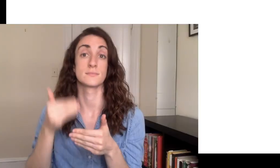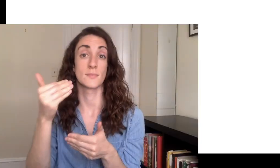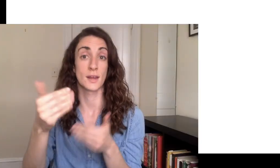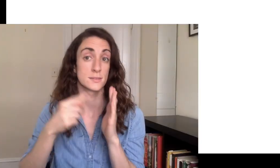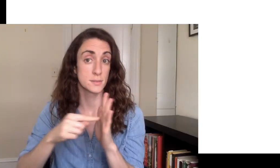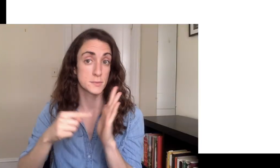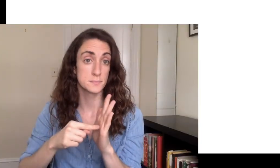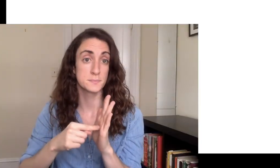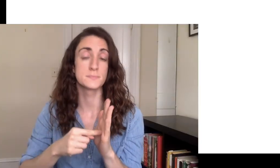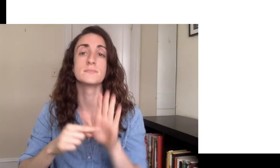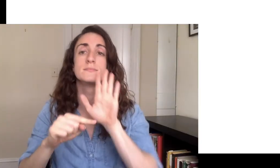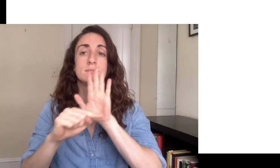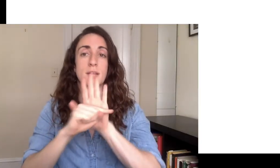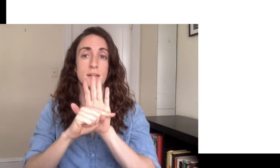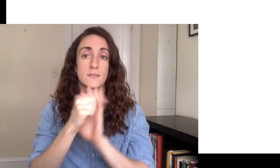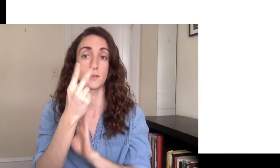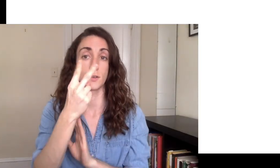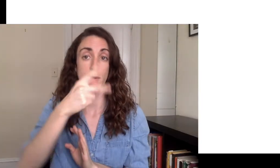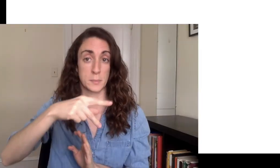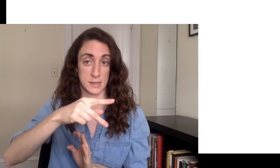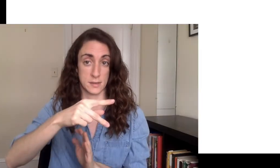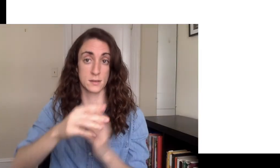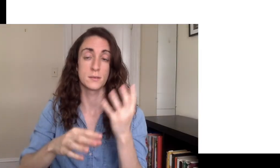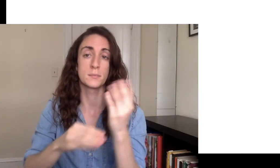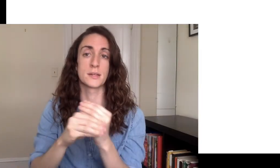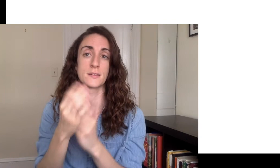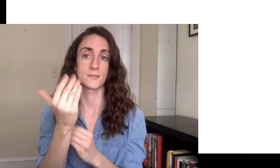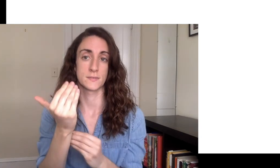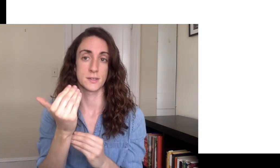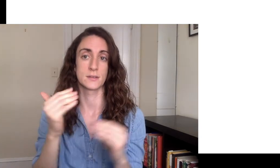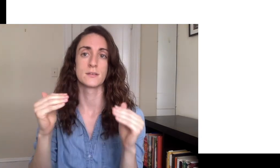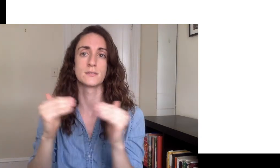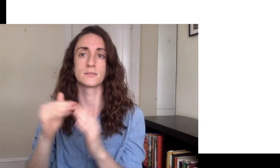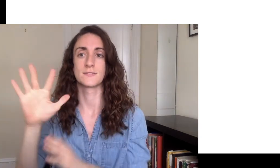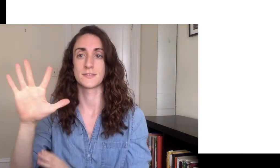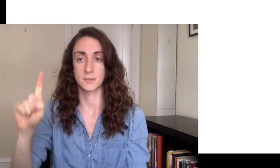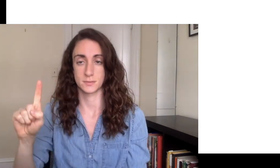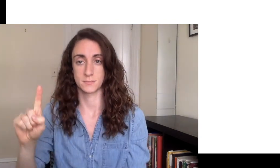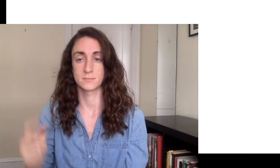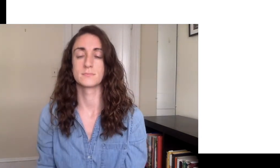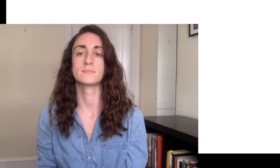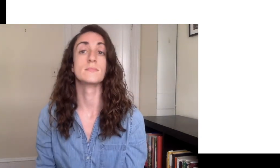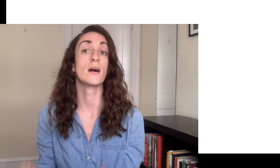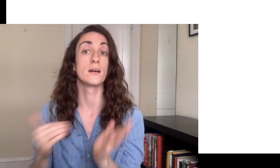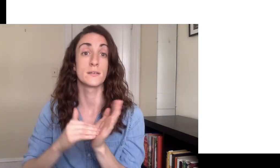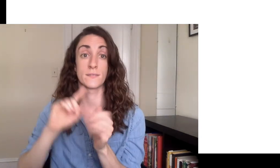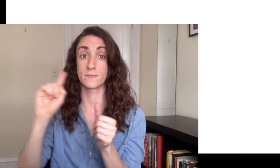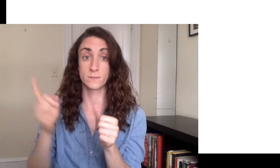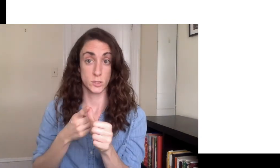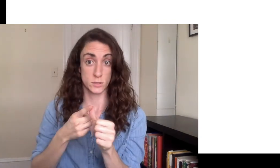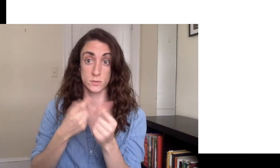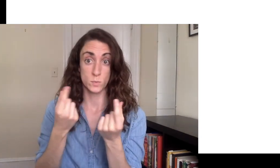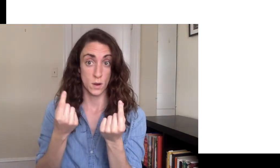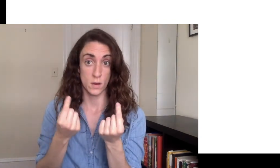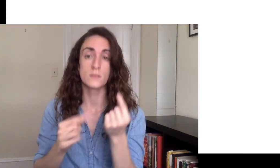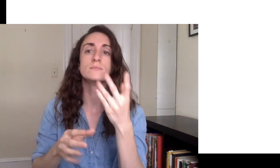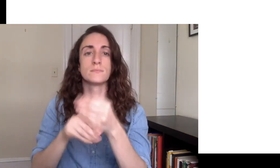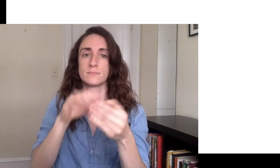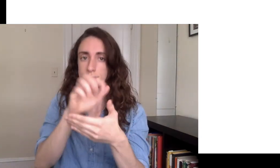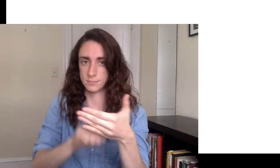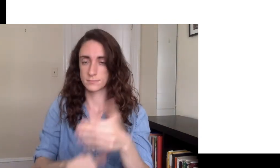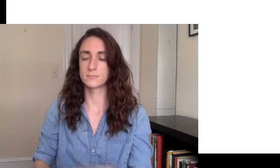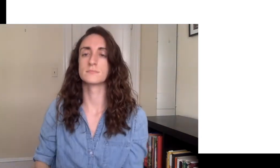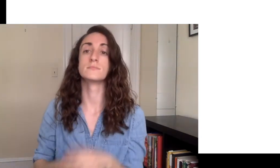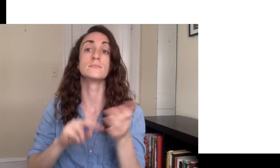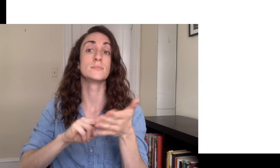In the next example, we have negative 2p plus 15 equals 51. So again, we'll start with this adding and subtracting. So we